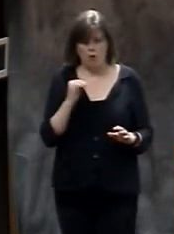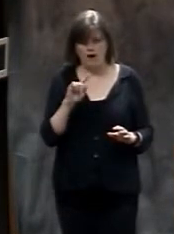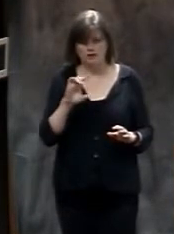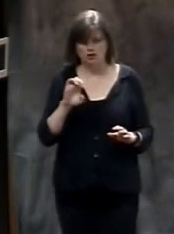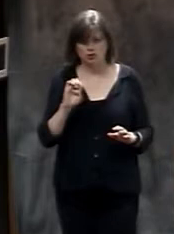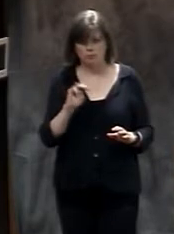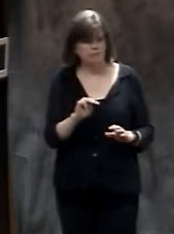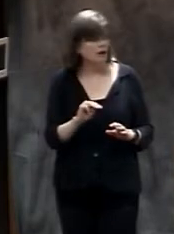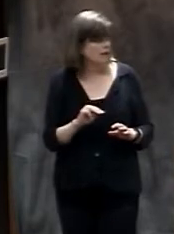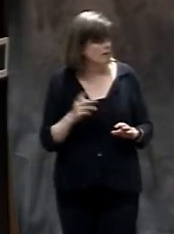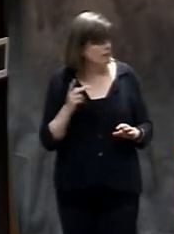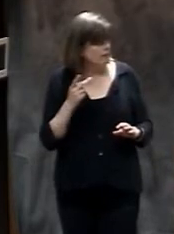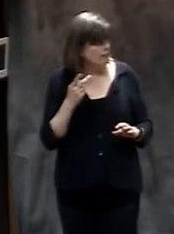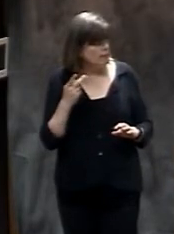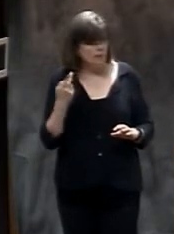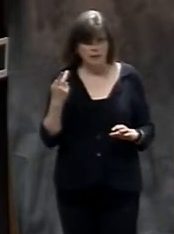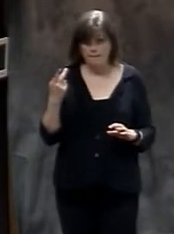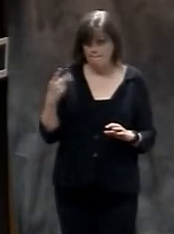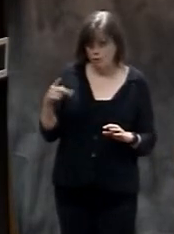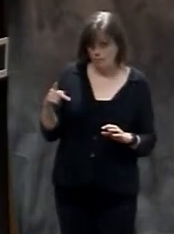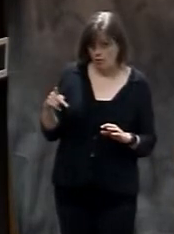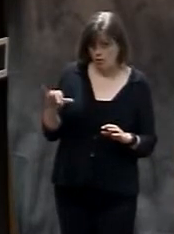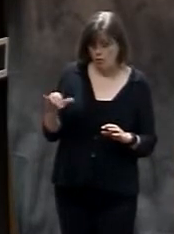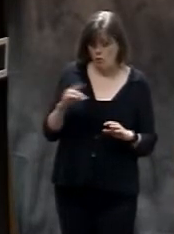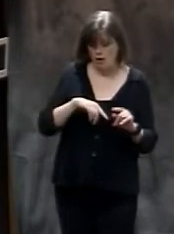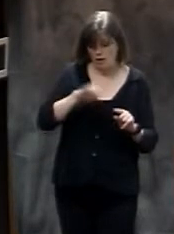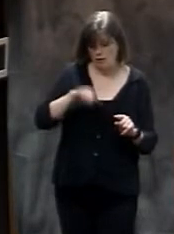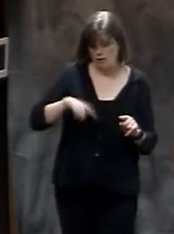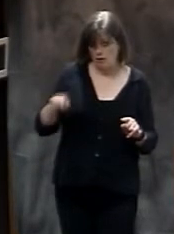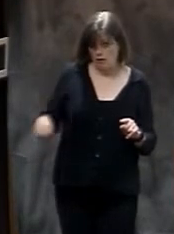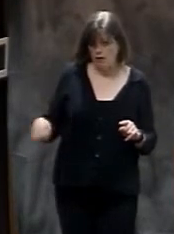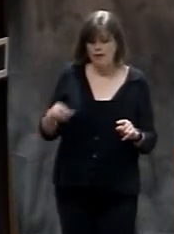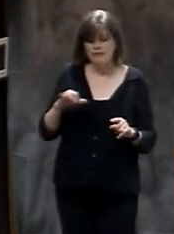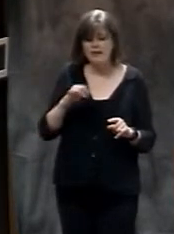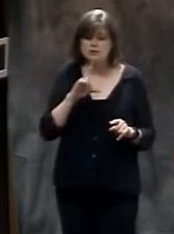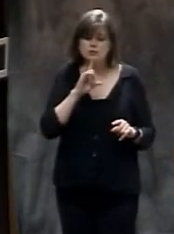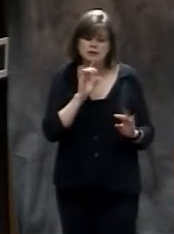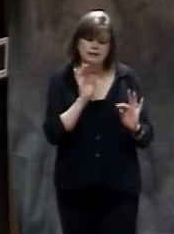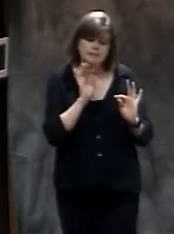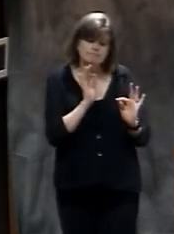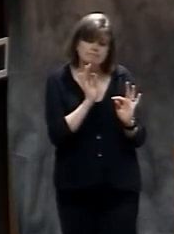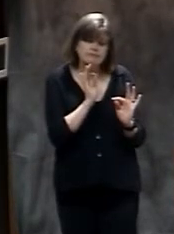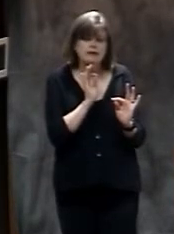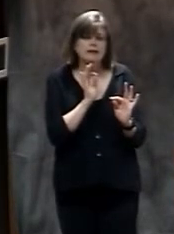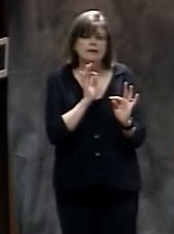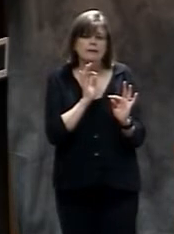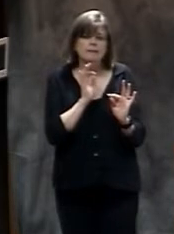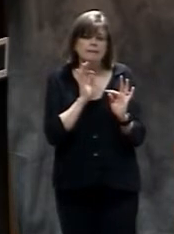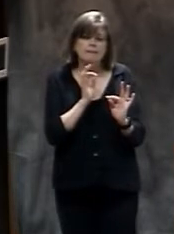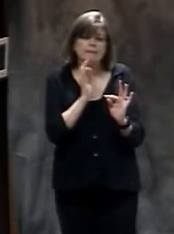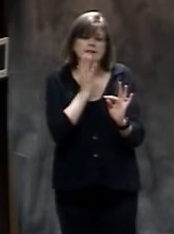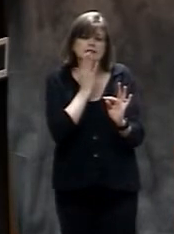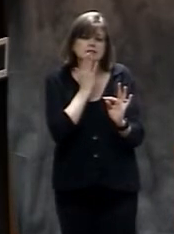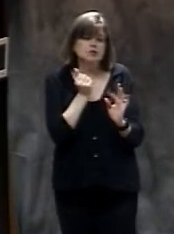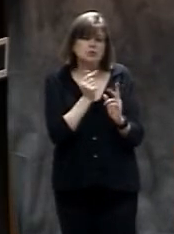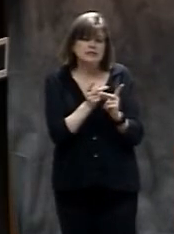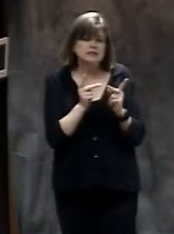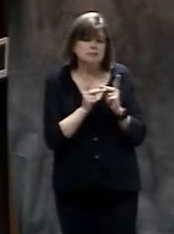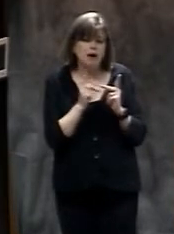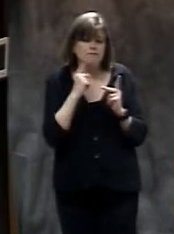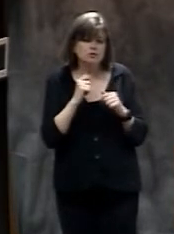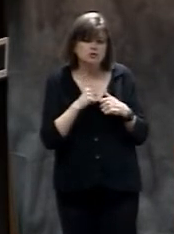that we put up here, I put this up here because this is kind of the sweet spot for development and survival of these mosquitoes. It goes from